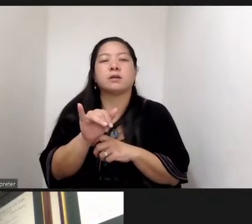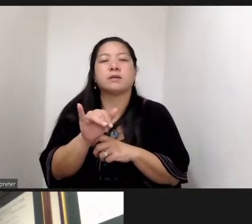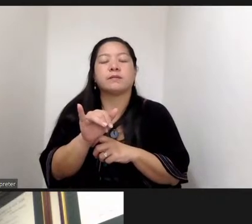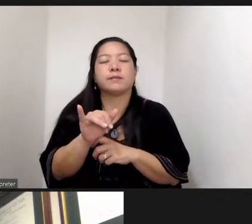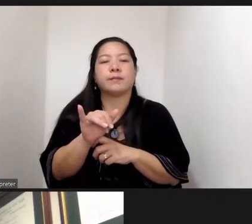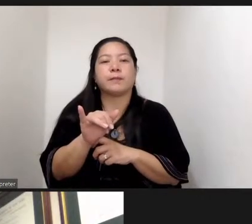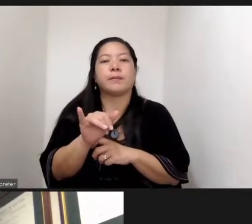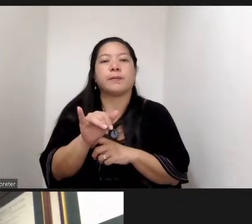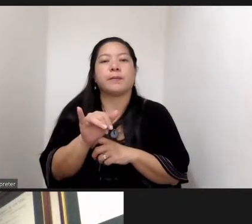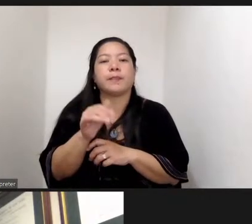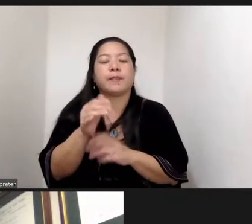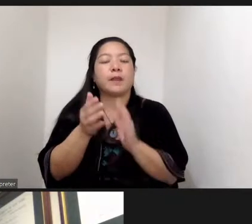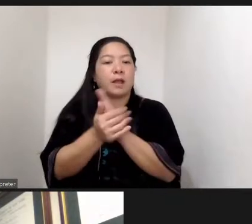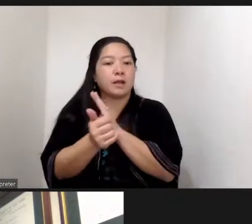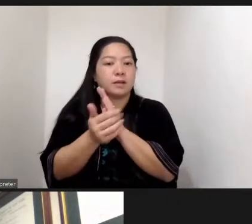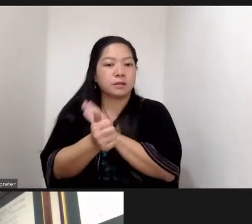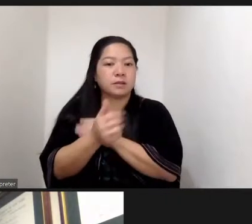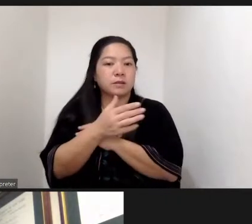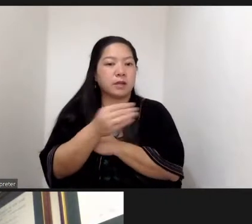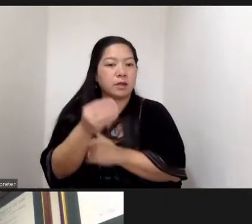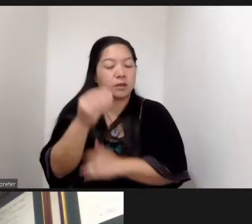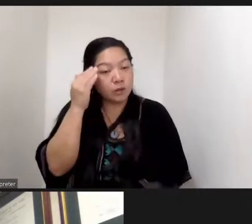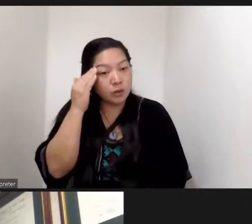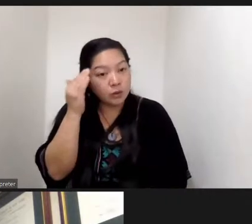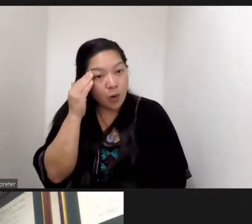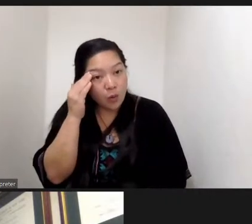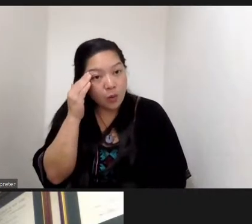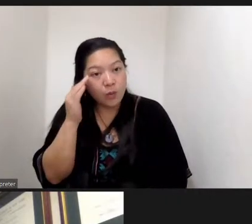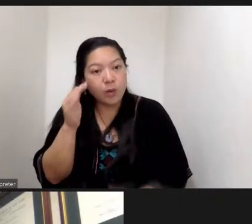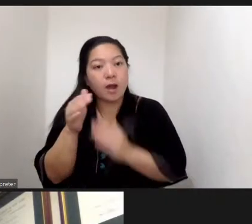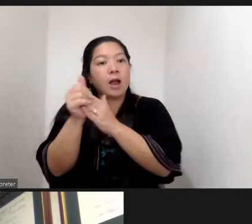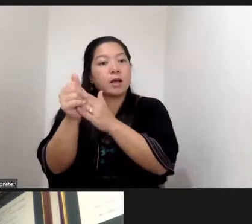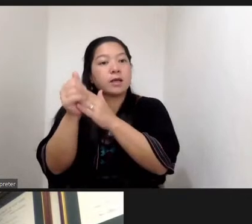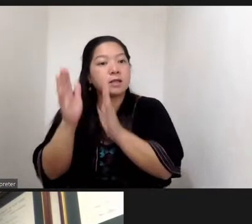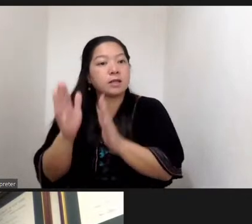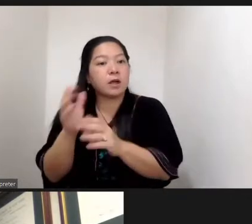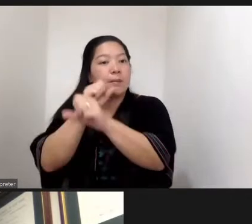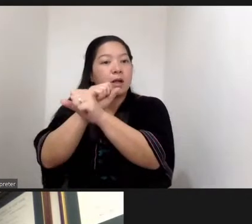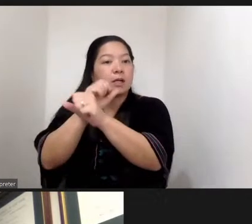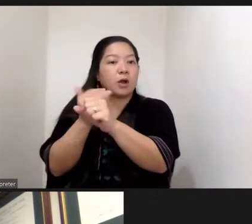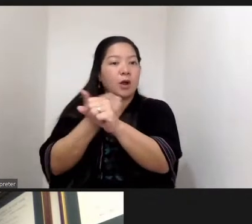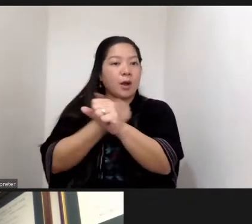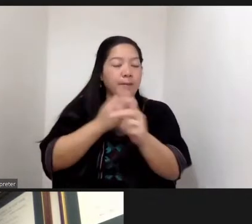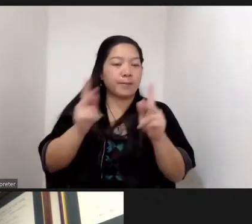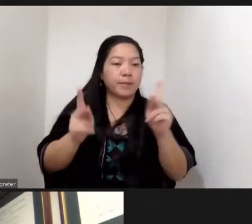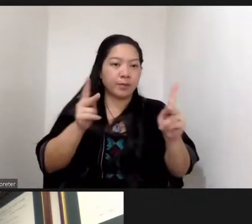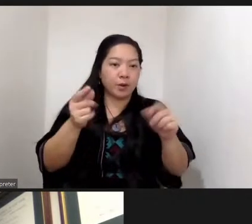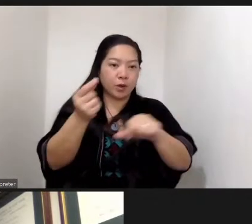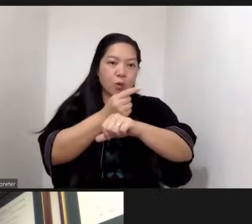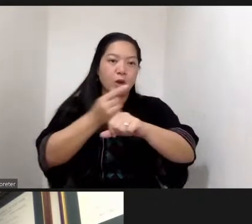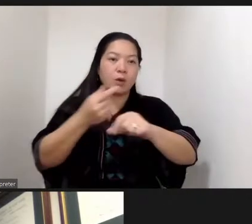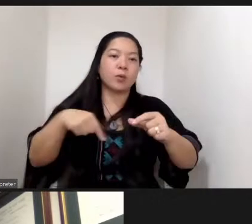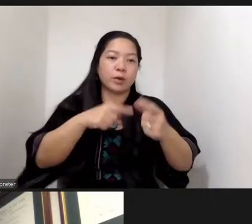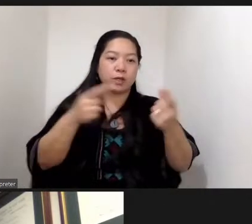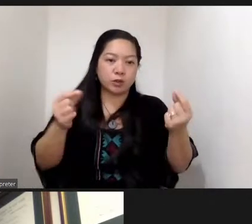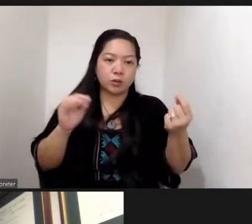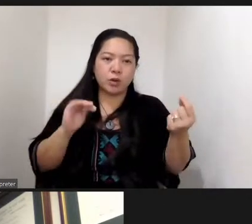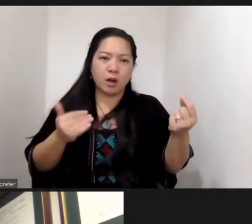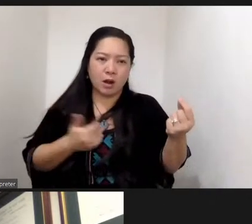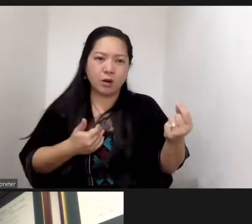the experts and the, you know, the leaders in protecting our people, that we do our due